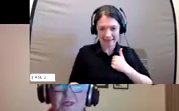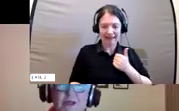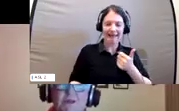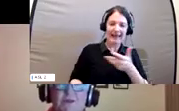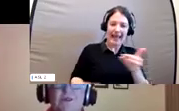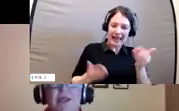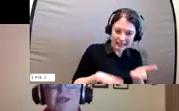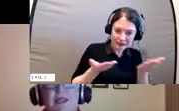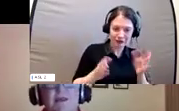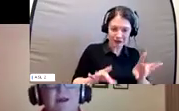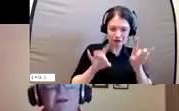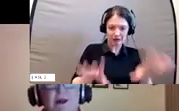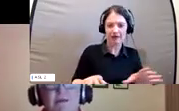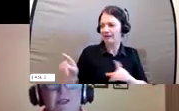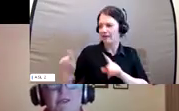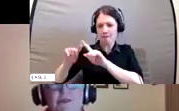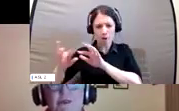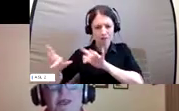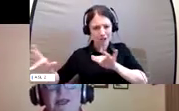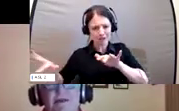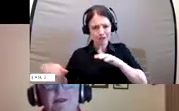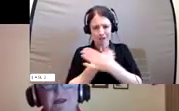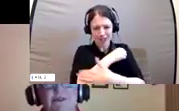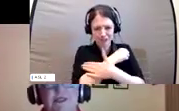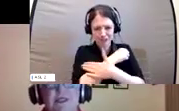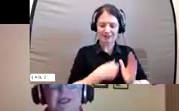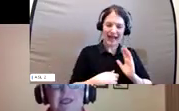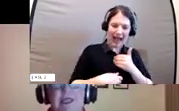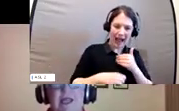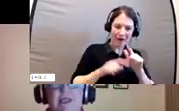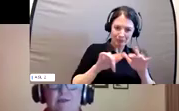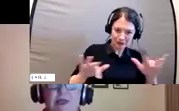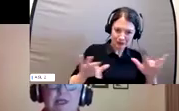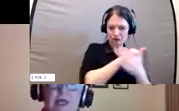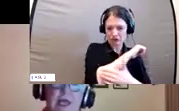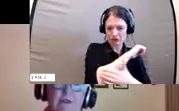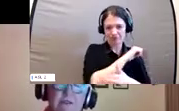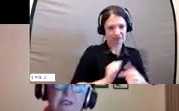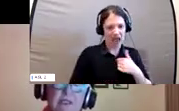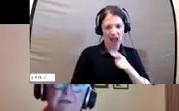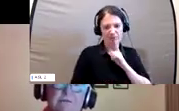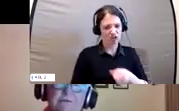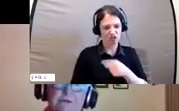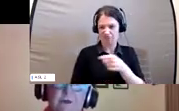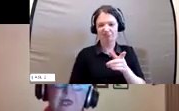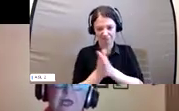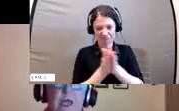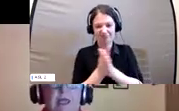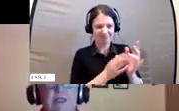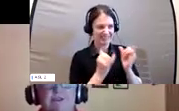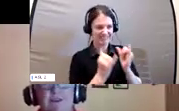also multicultural, so I'm sure you're interested in that aspect. And we've done